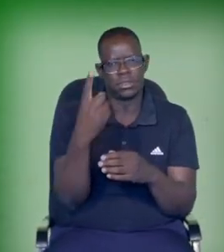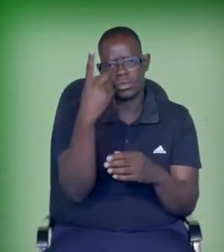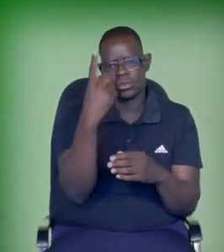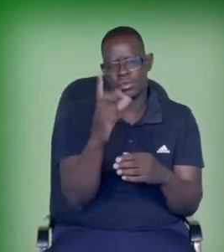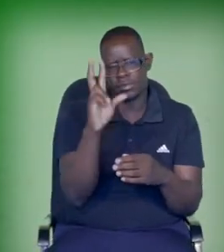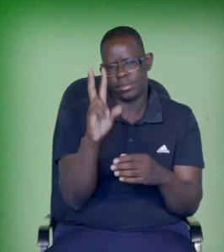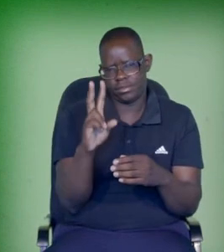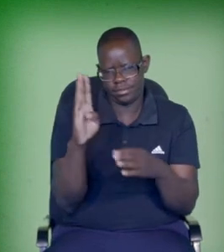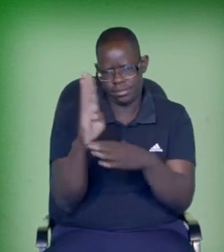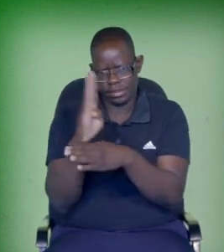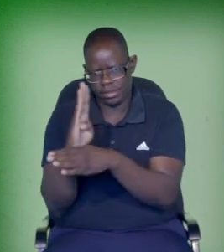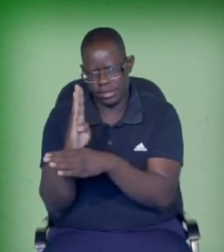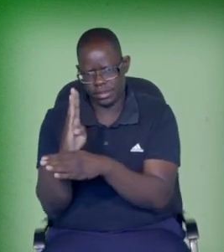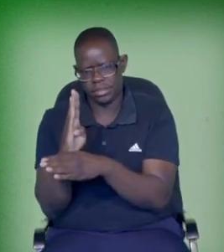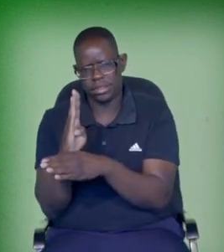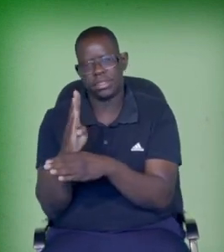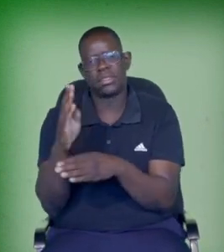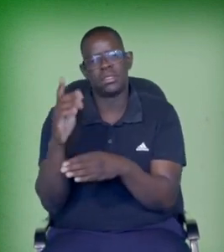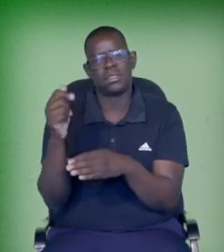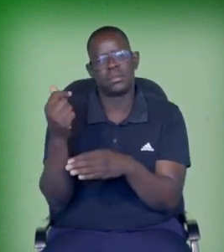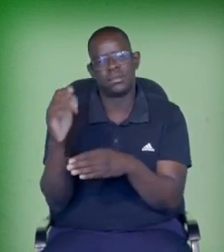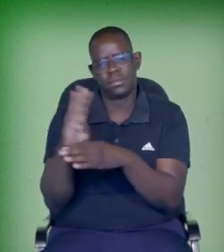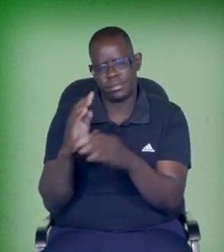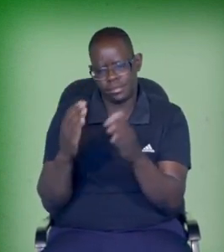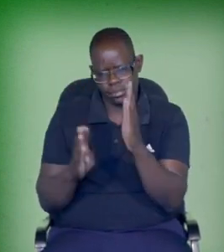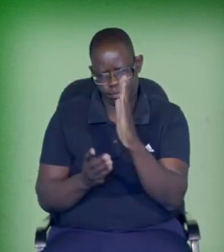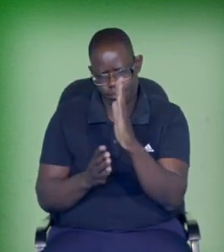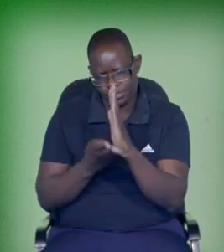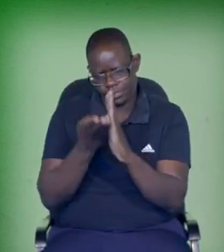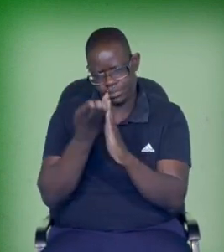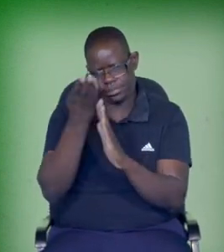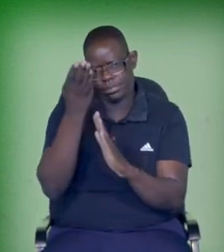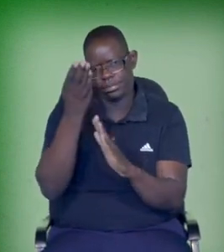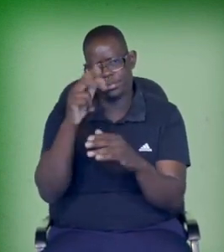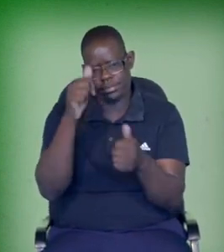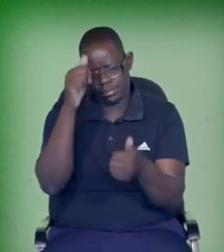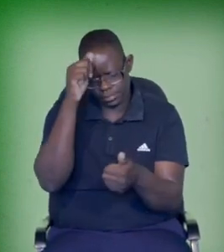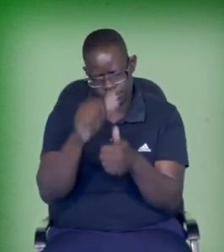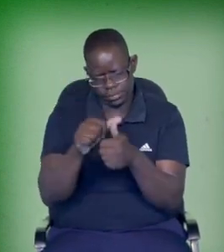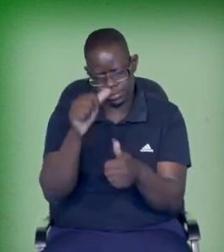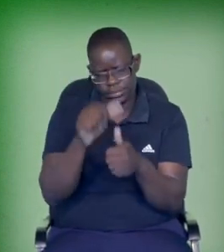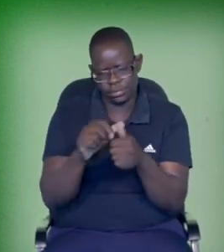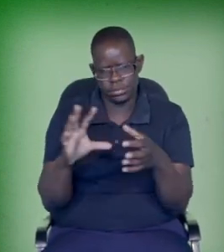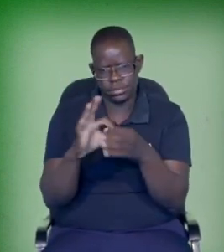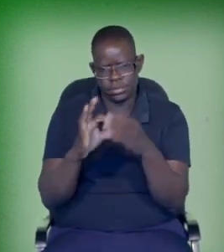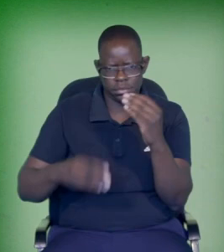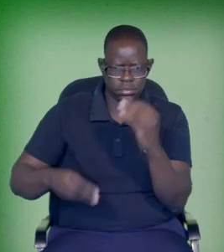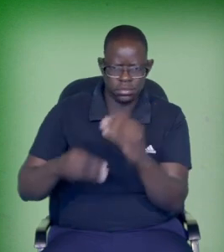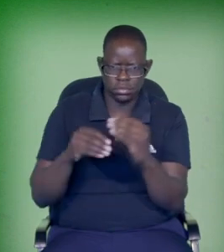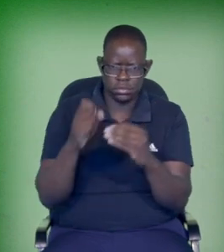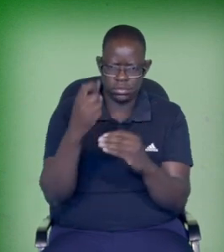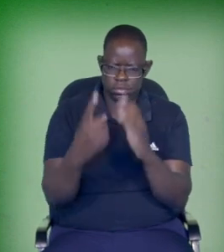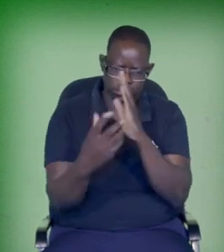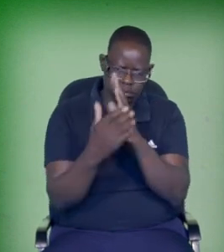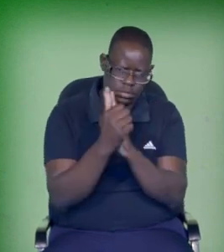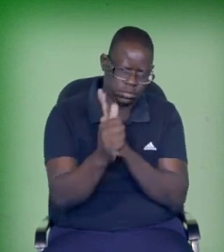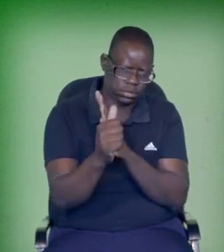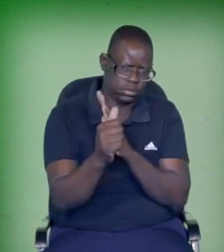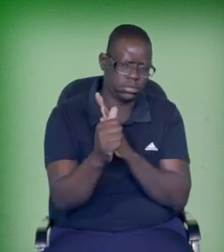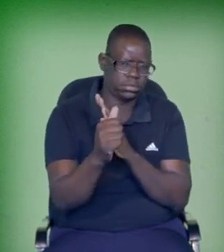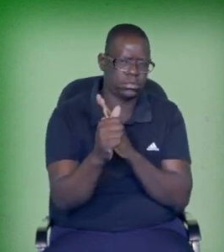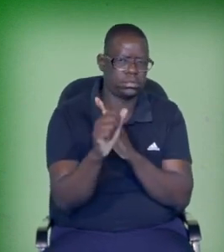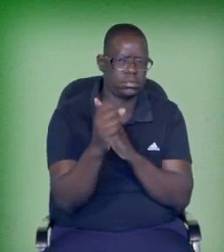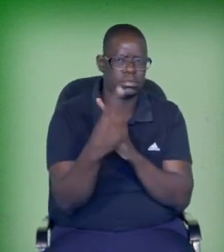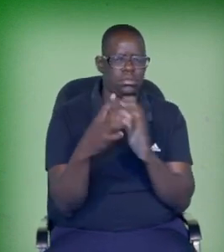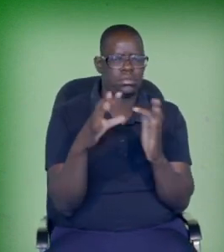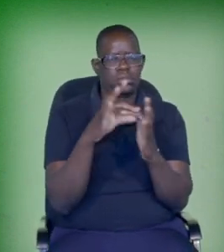one-person business, so the business can survive and grow. You must also remember that partners contribute their individual skills and can specialize